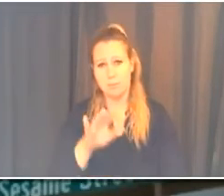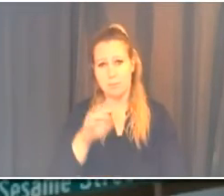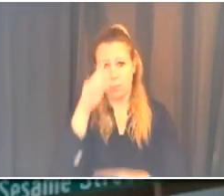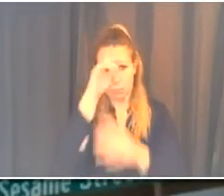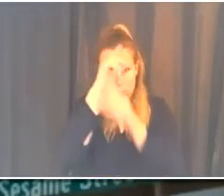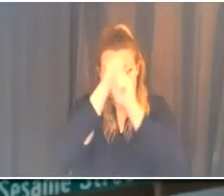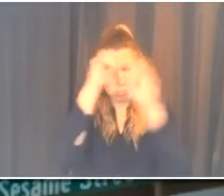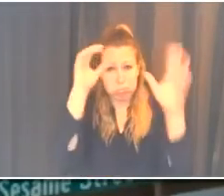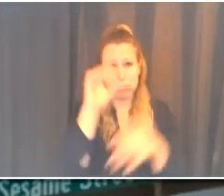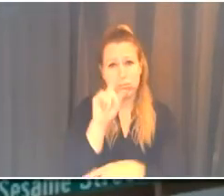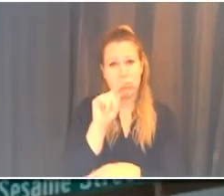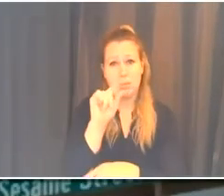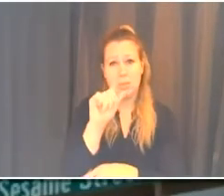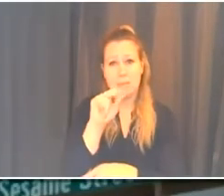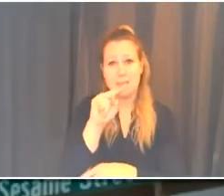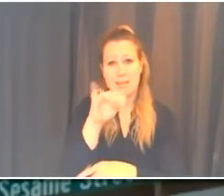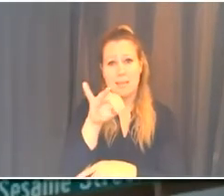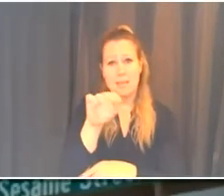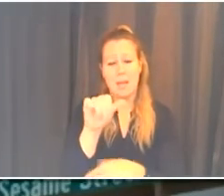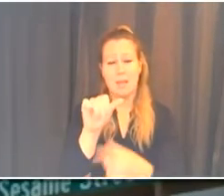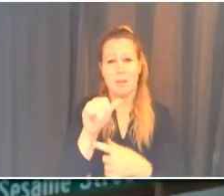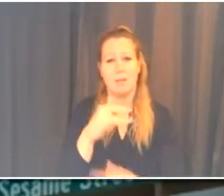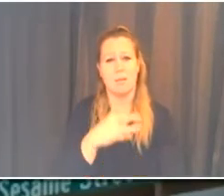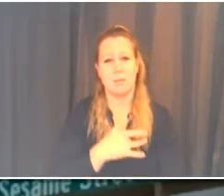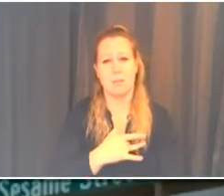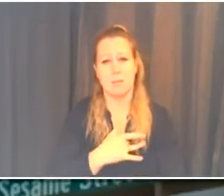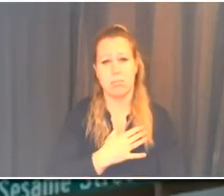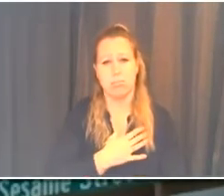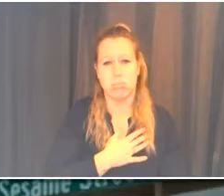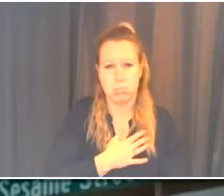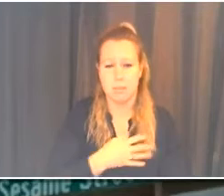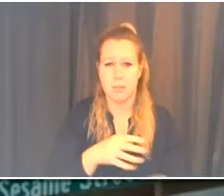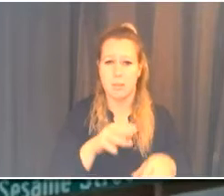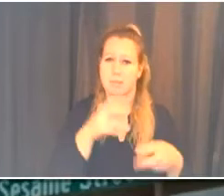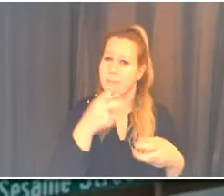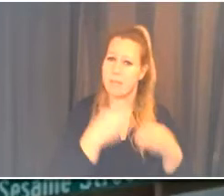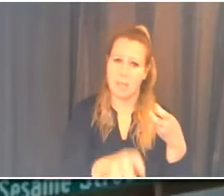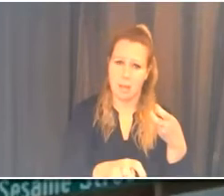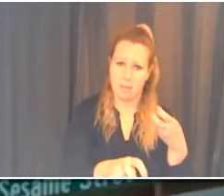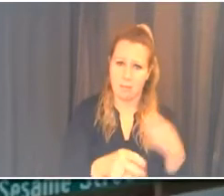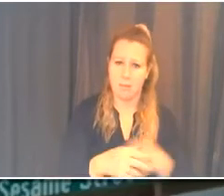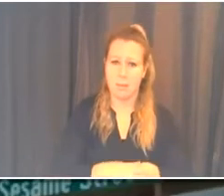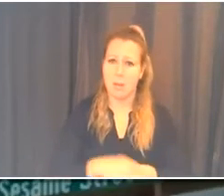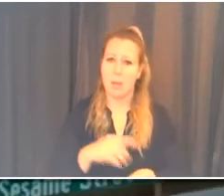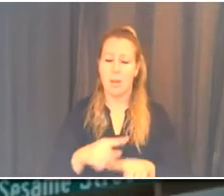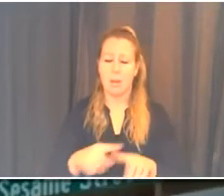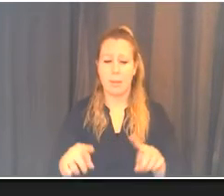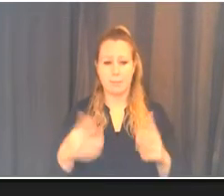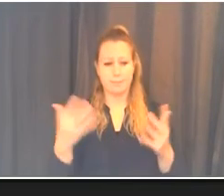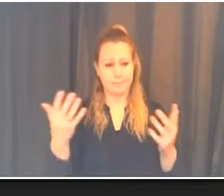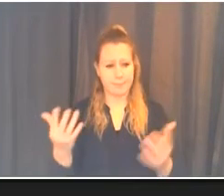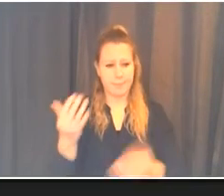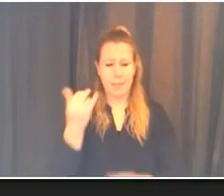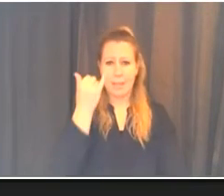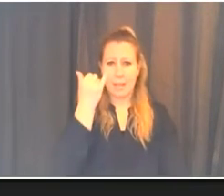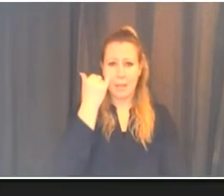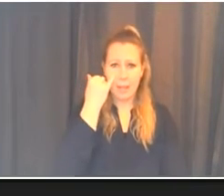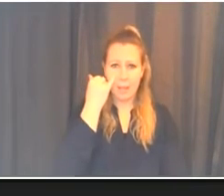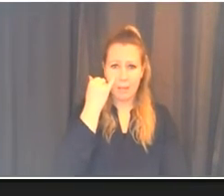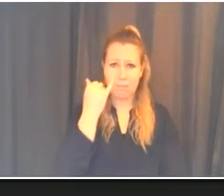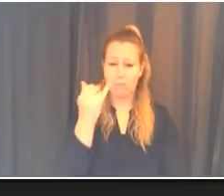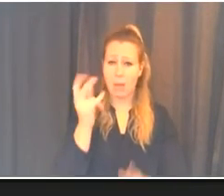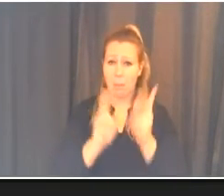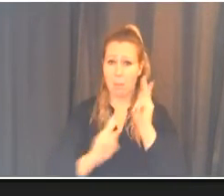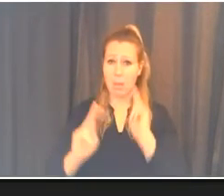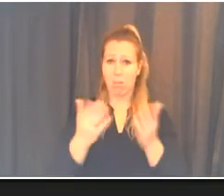has been the theme here um was Tanya on anyone's radar I don't know the history